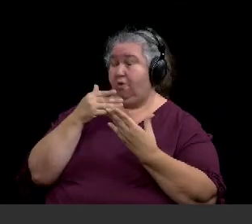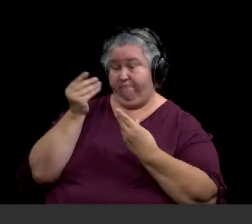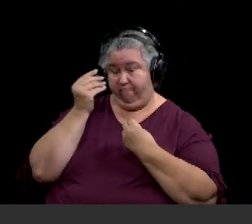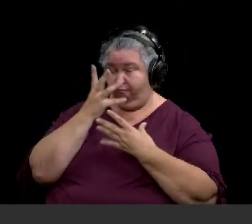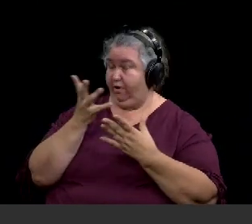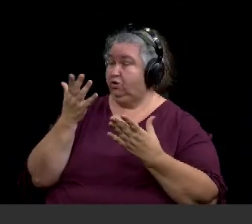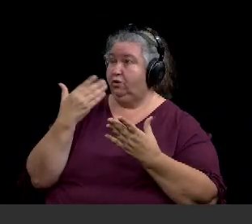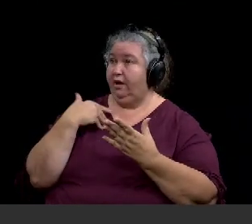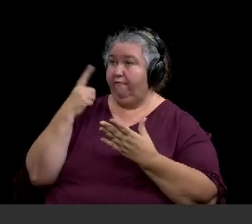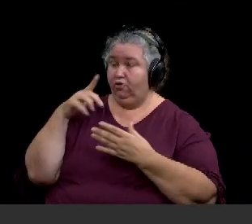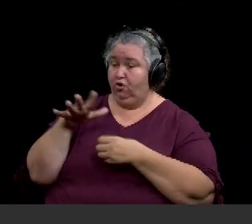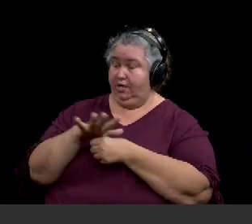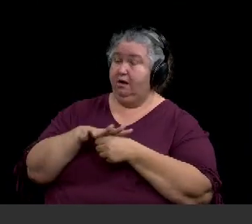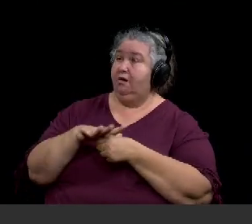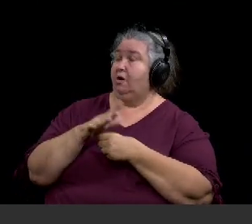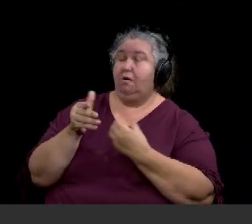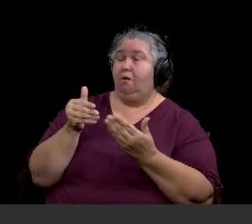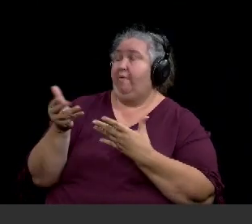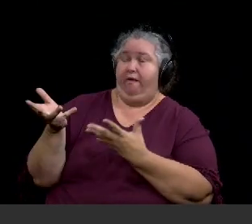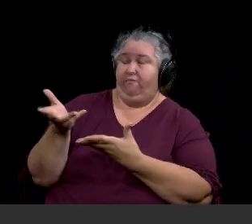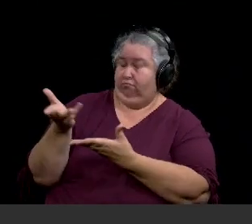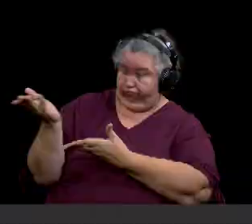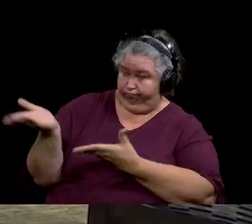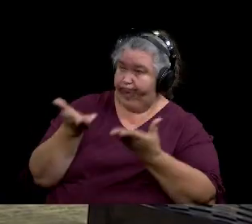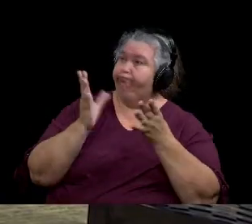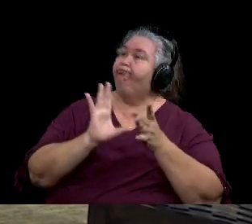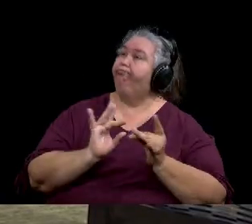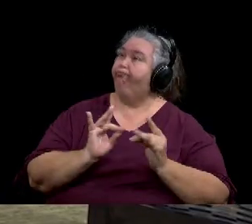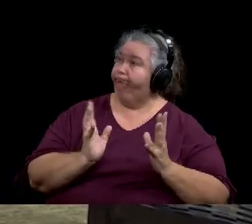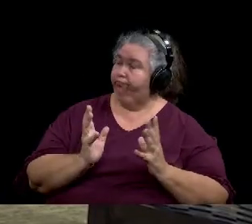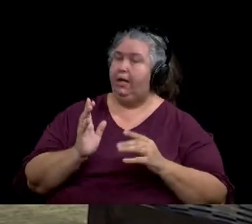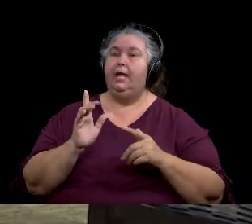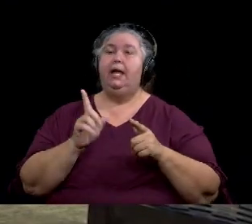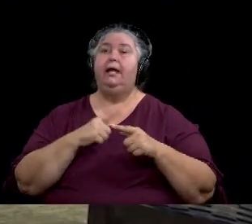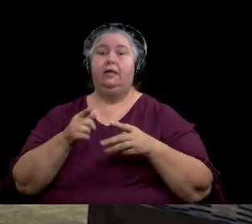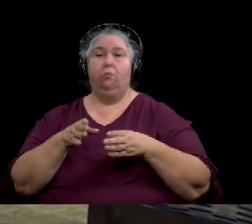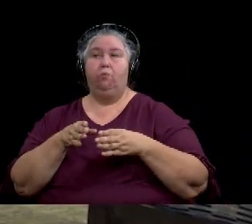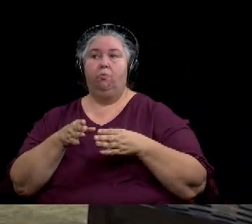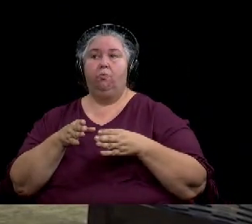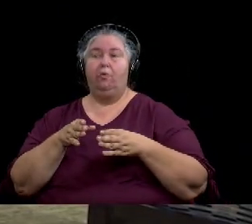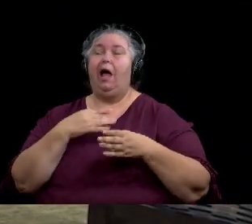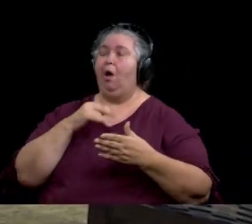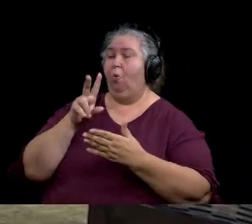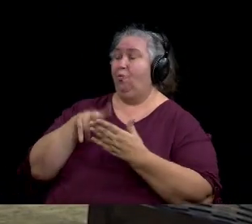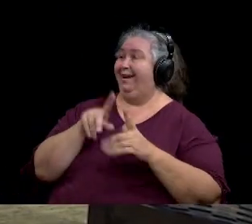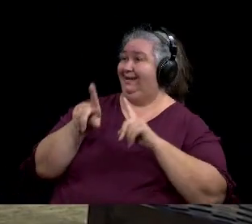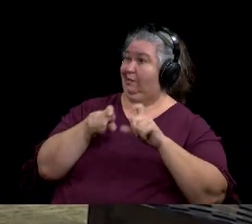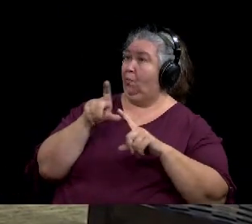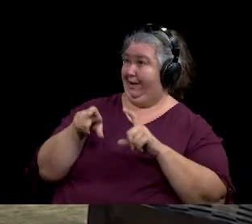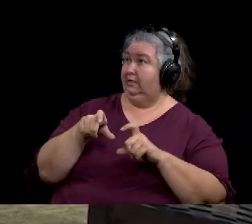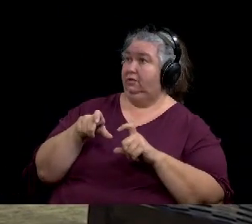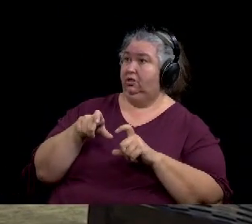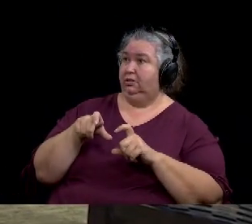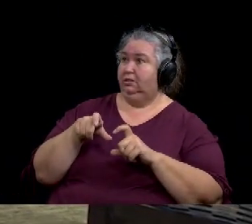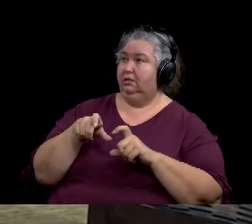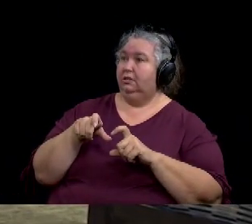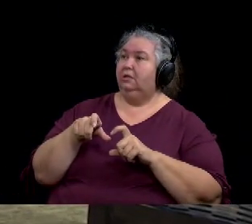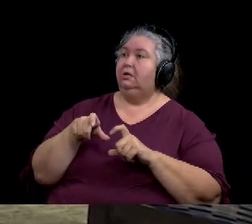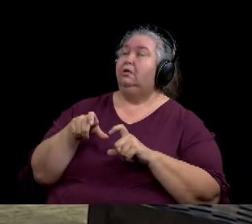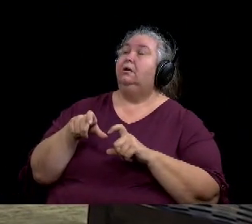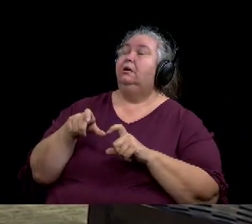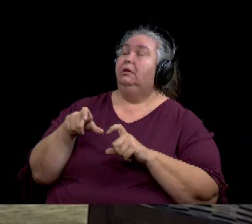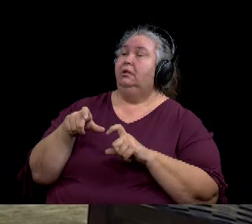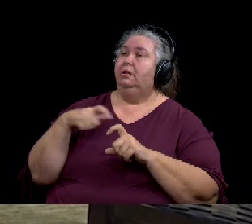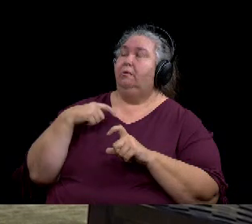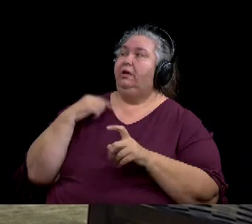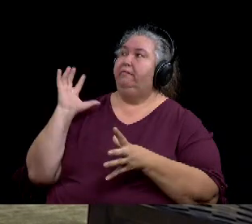particular entity or whatever's going on with you. And then we'll open it up. I'll read the questions that we have collected over the